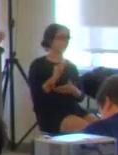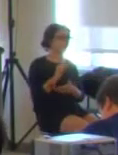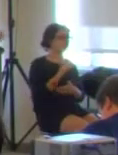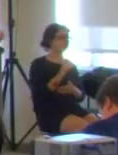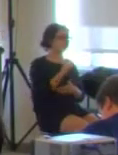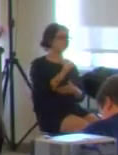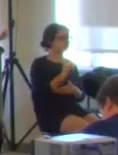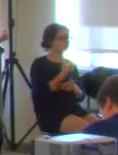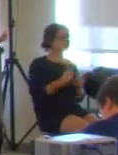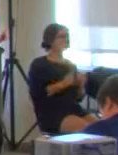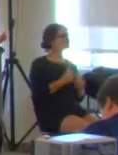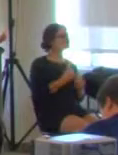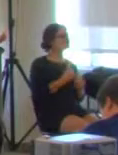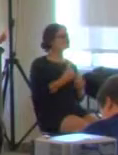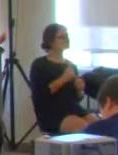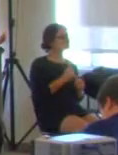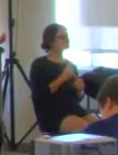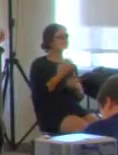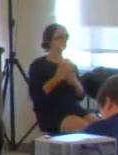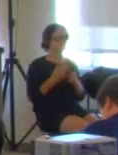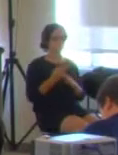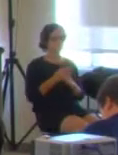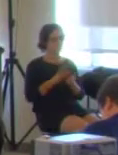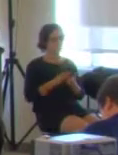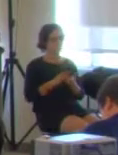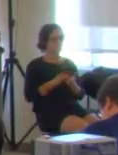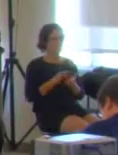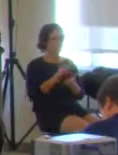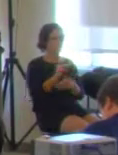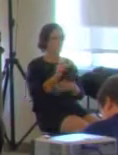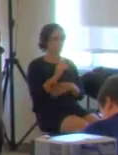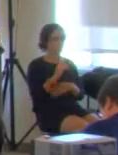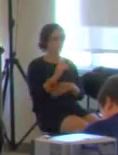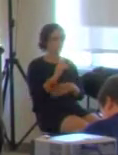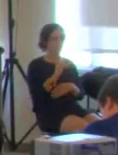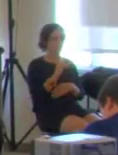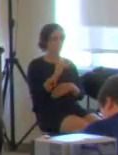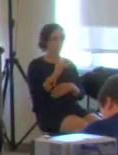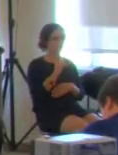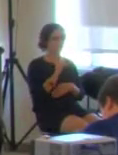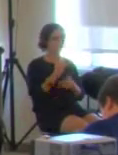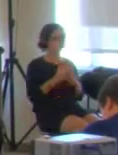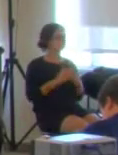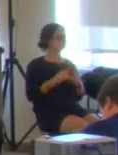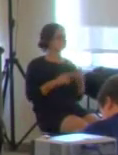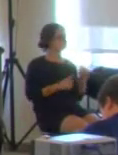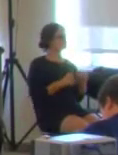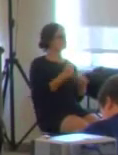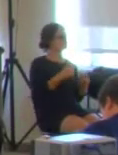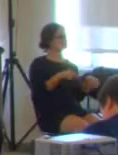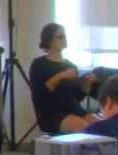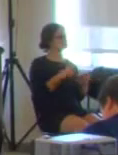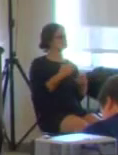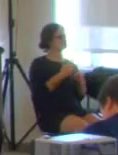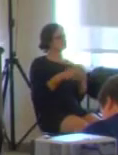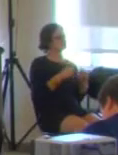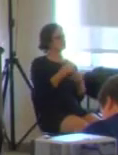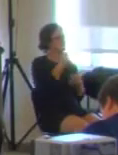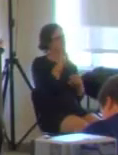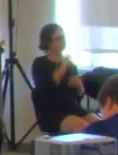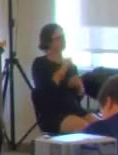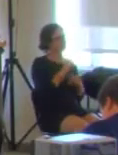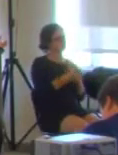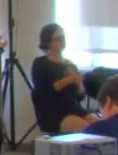on, and subsequently Medi-Cal and/or Medicare. The majority, though, has some sort of private insurance.